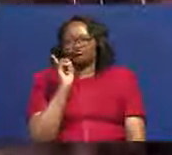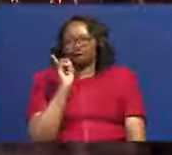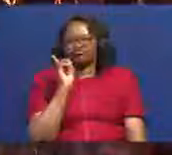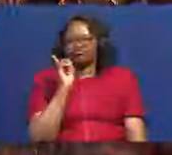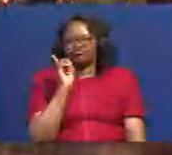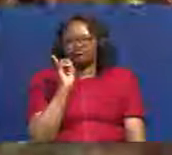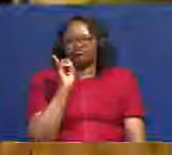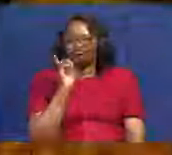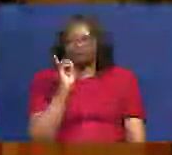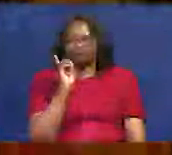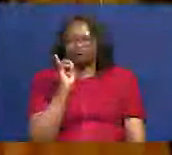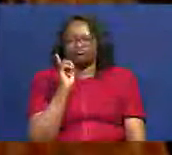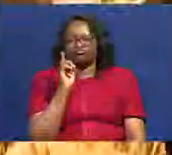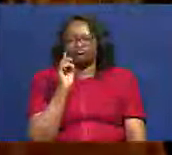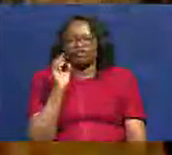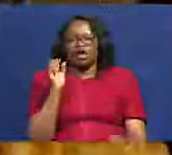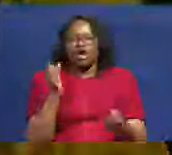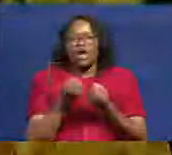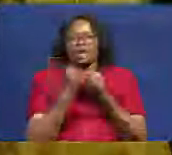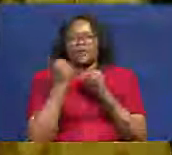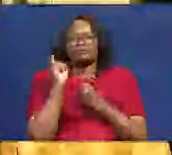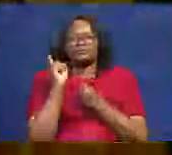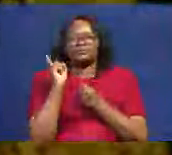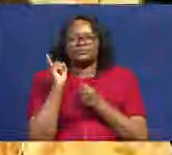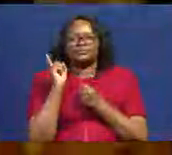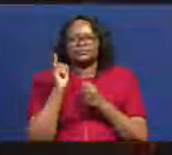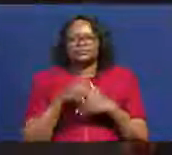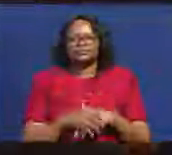with fireworks.